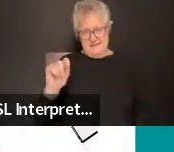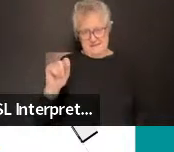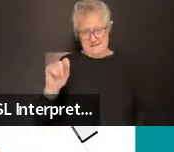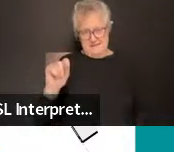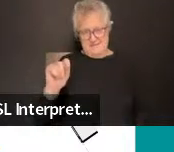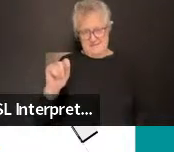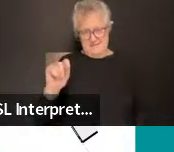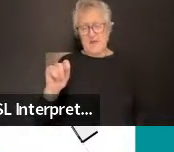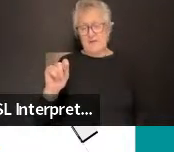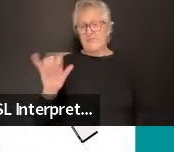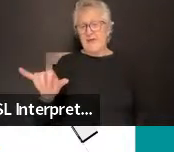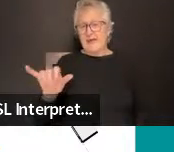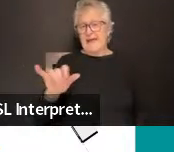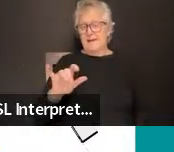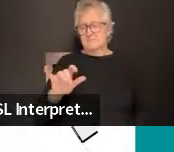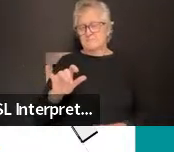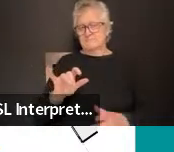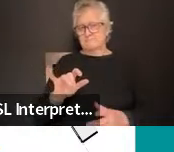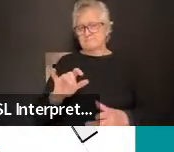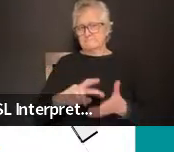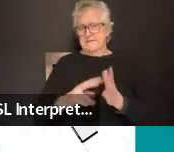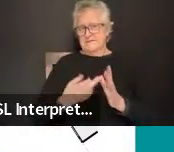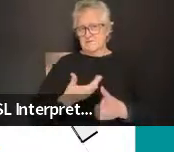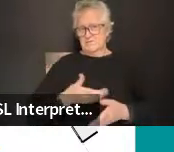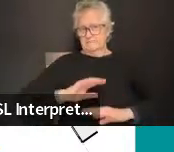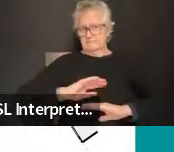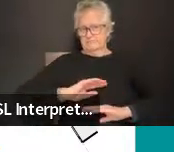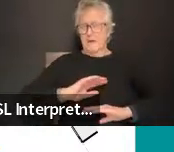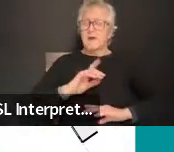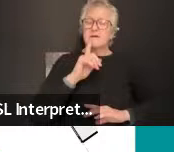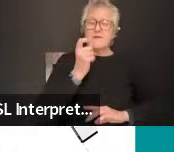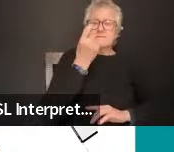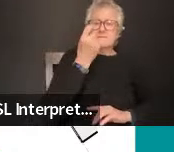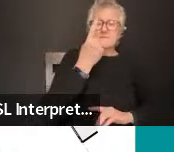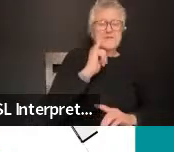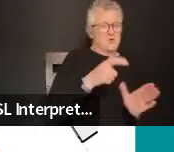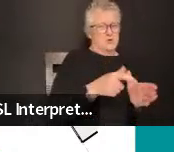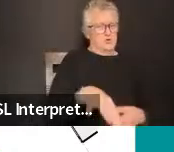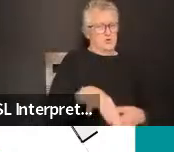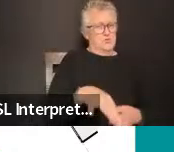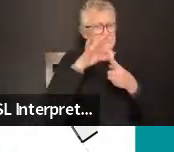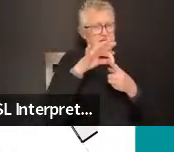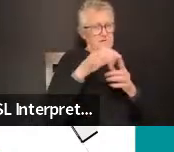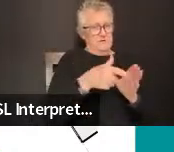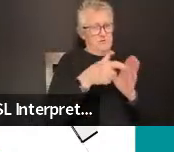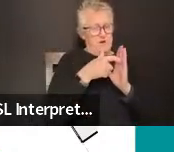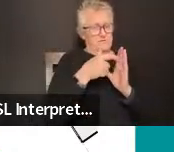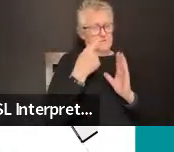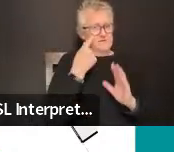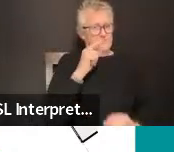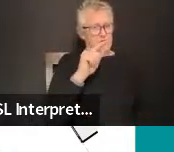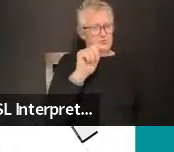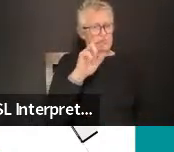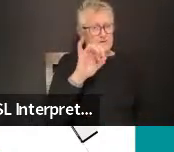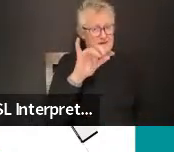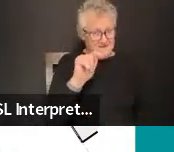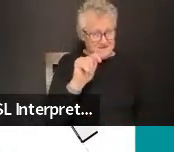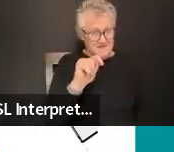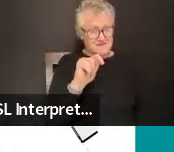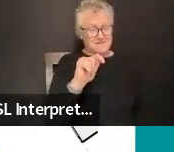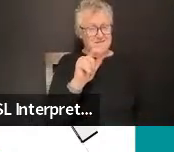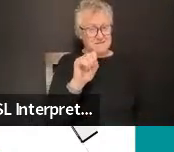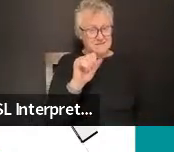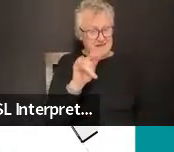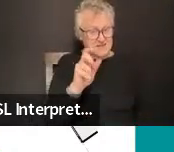meet the requirements. There are unique requirements for transit stations, which are a little bit different than buildings, but the idea is the